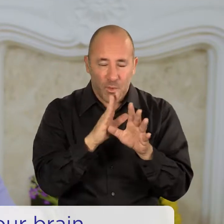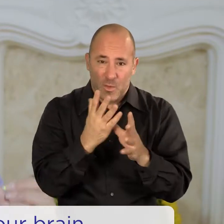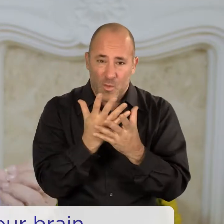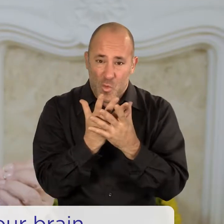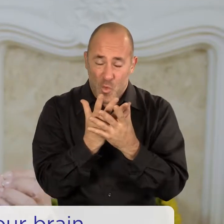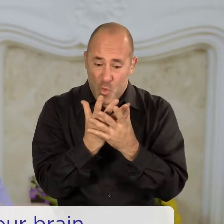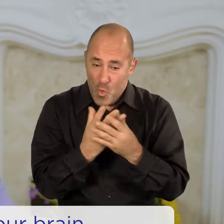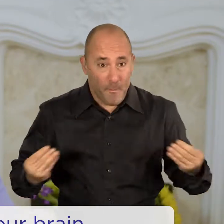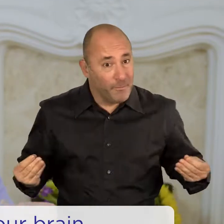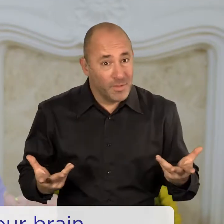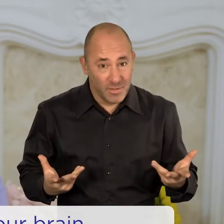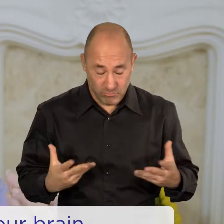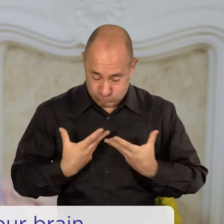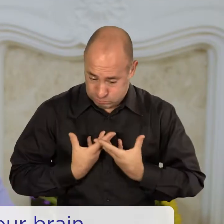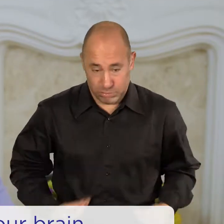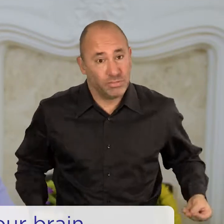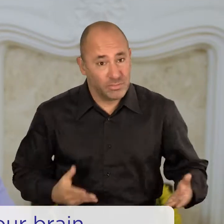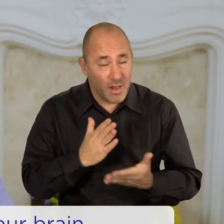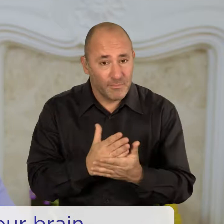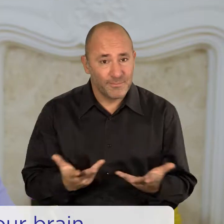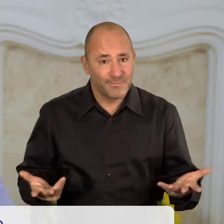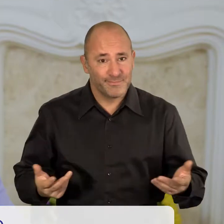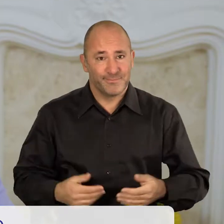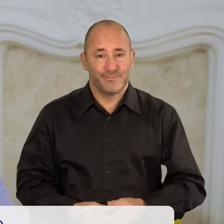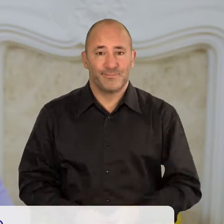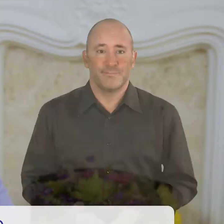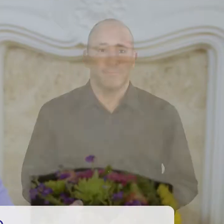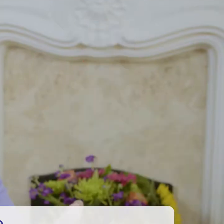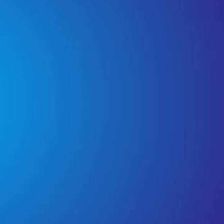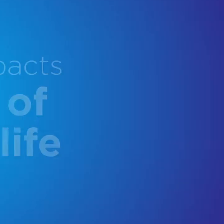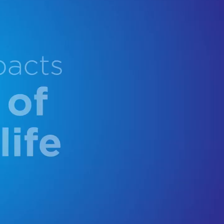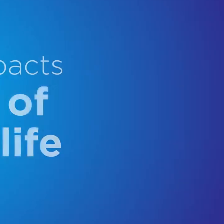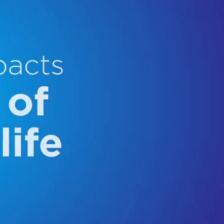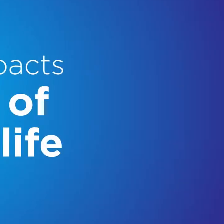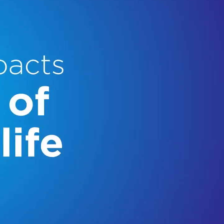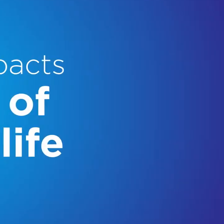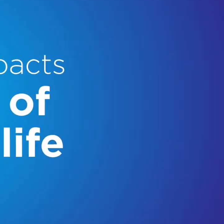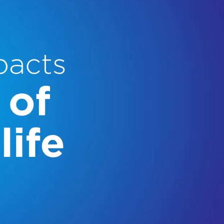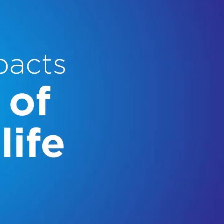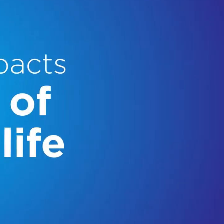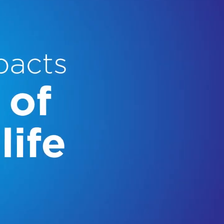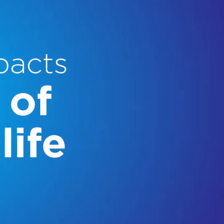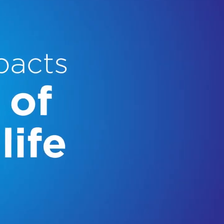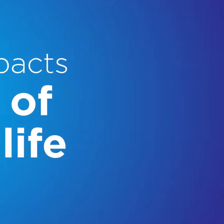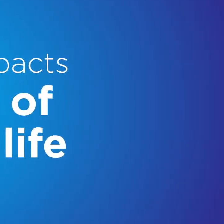exhausting for your brain to try and fill in those spaces and make sense of what you're hearing.